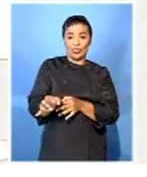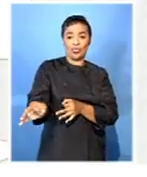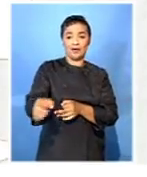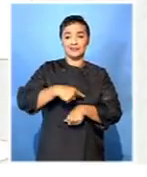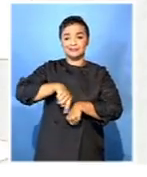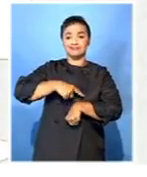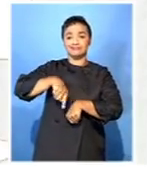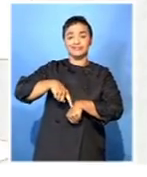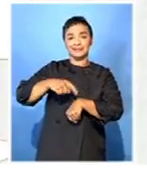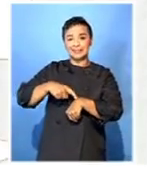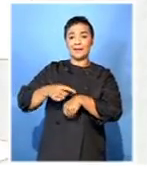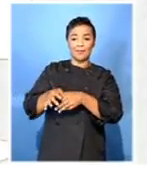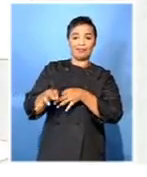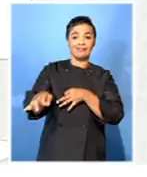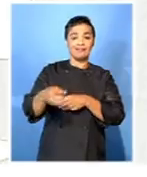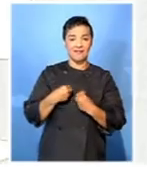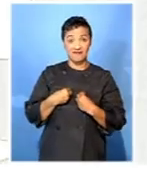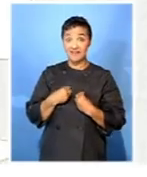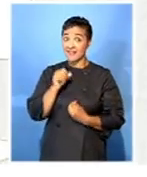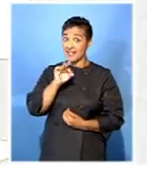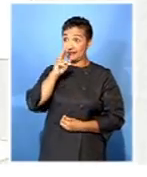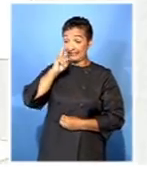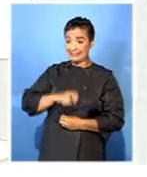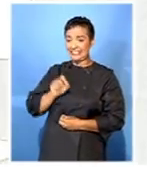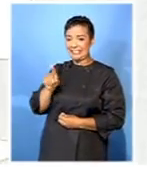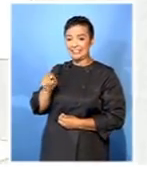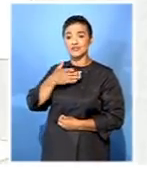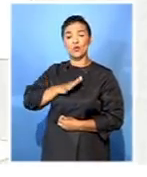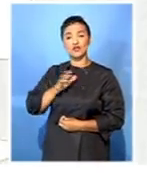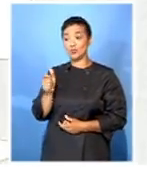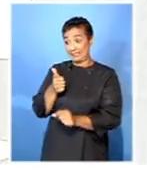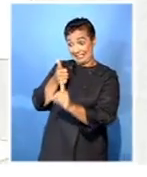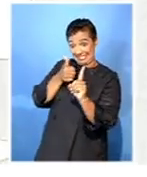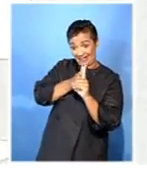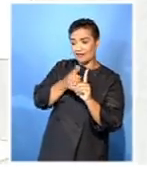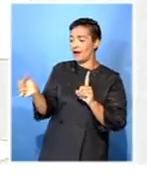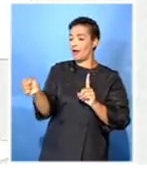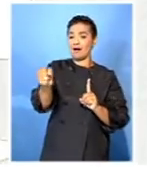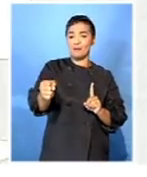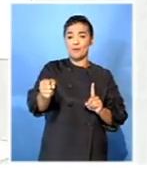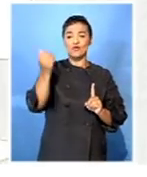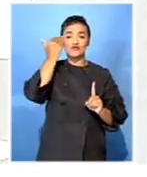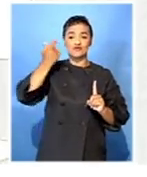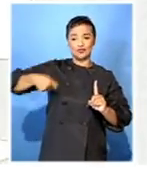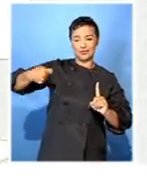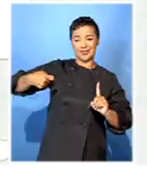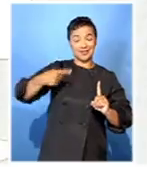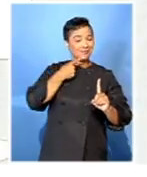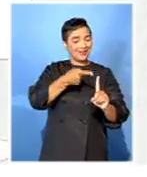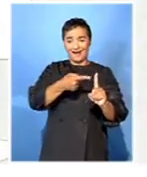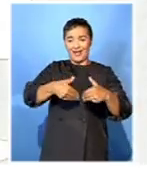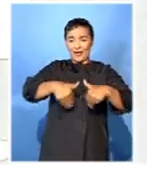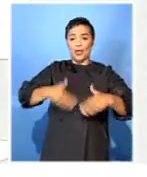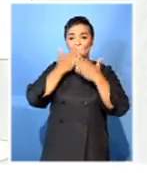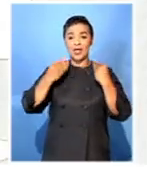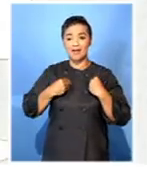on one hand, but also, if need be, he wants to appoint the judge because he wants to undermine a genuine investigation